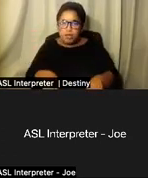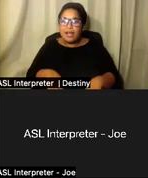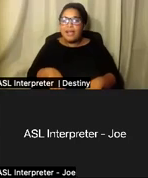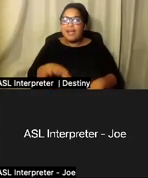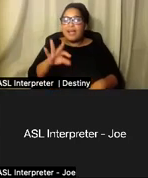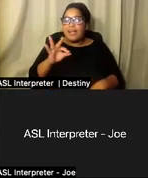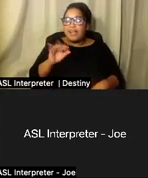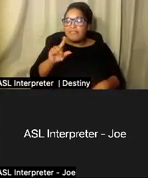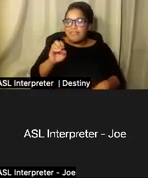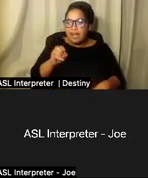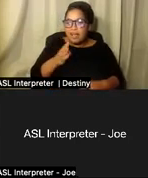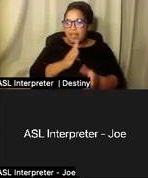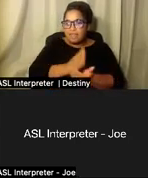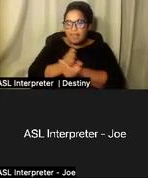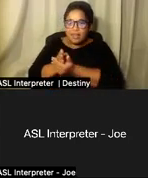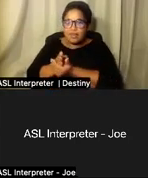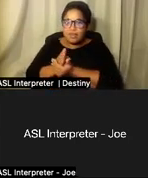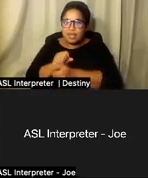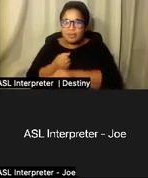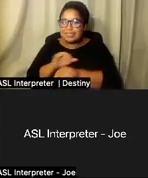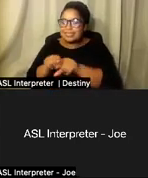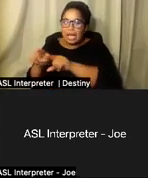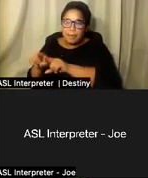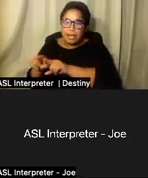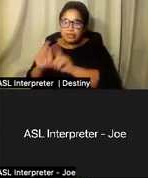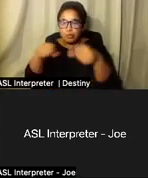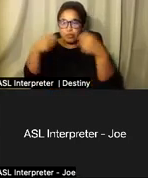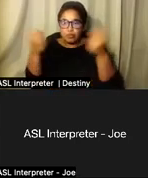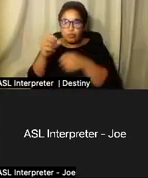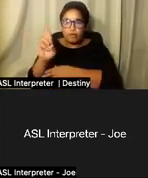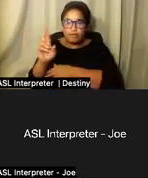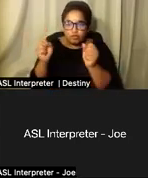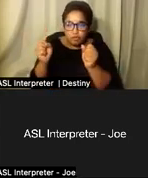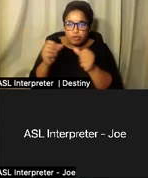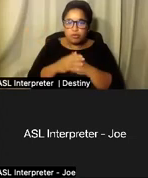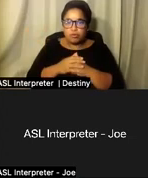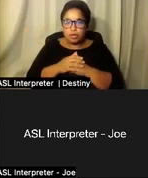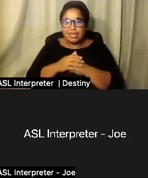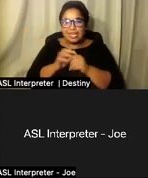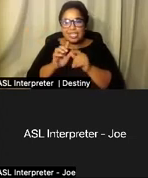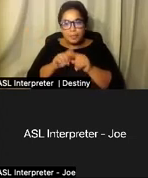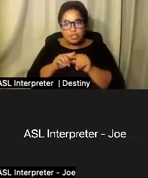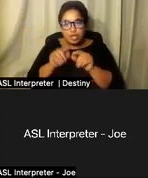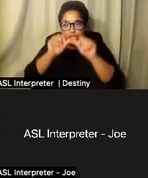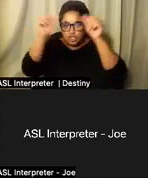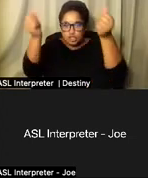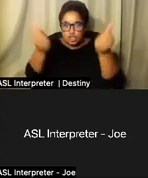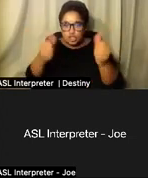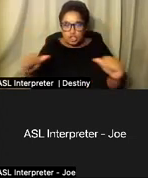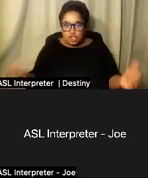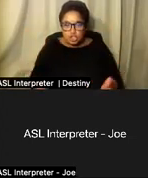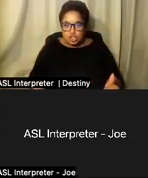be secured the same way a refrigerator is. It's all about shapes. We're talking cubes